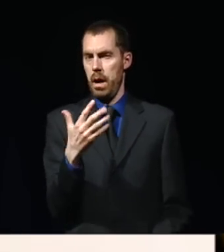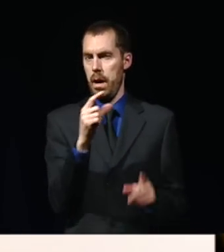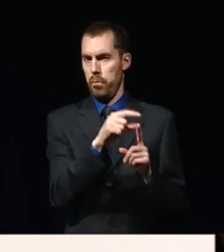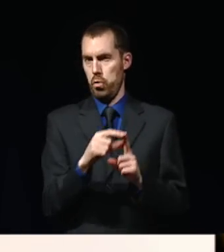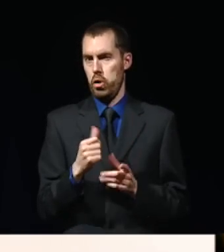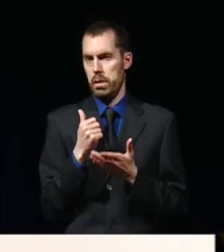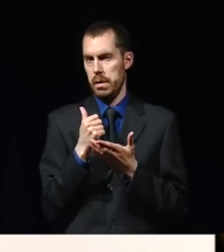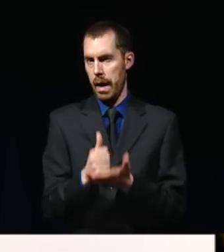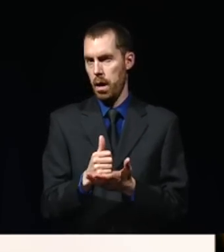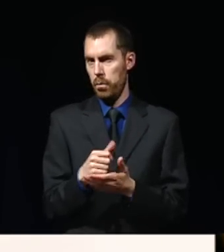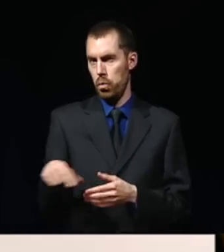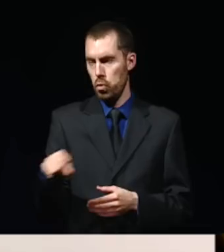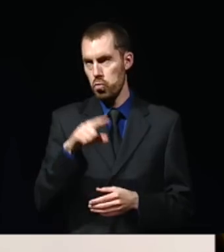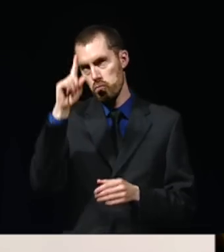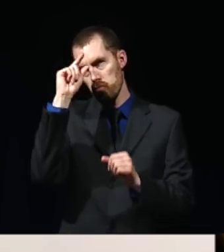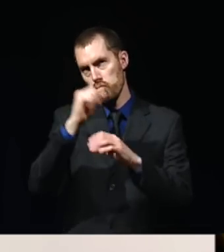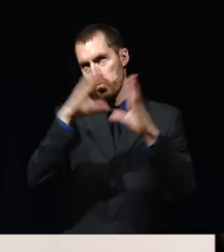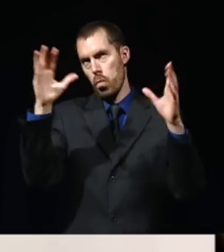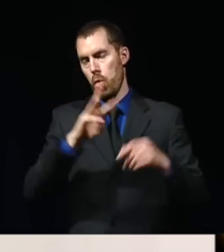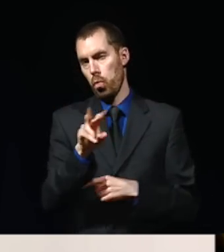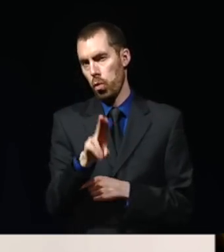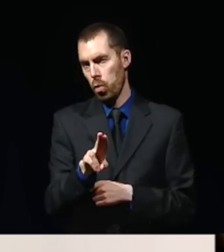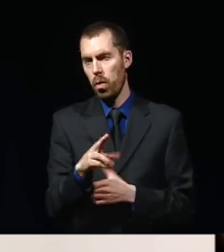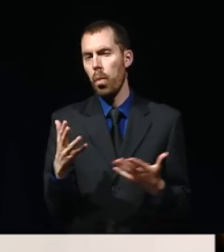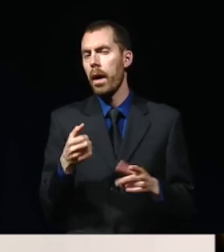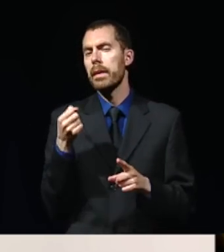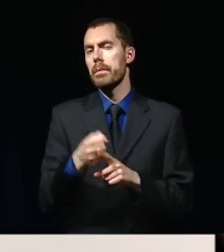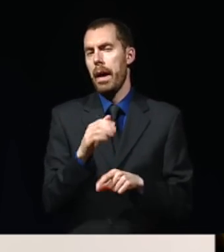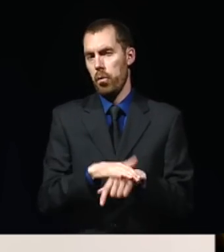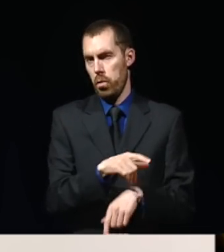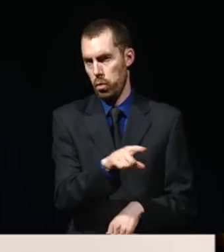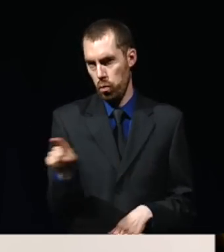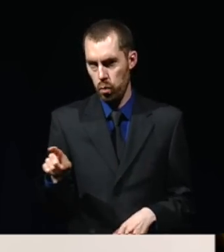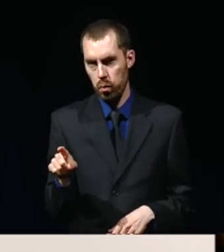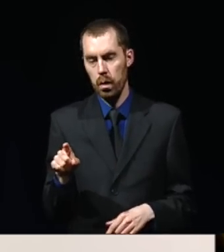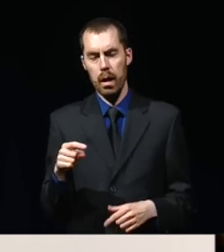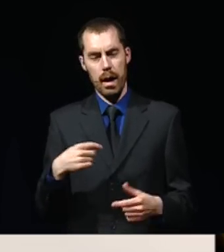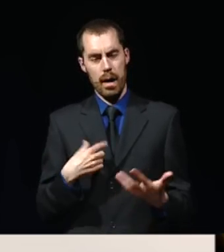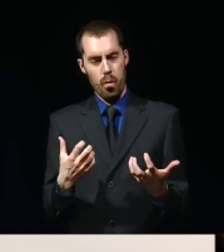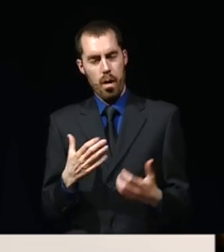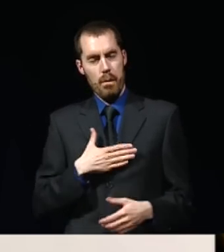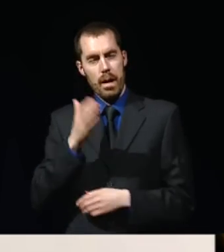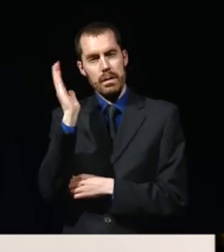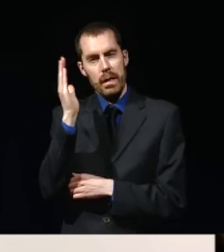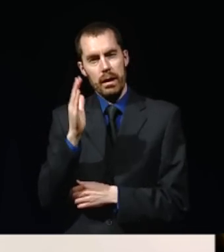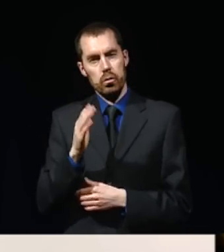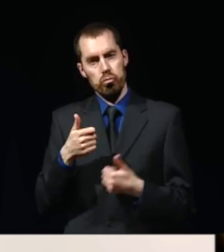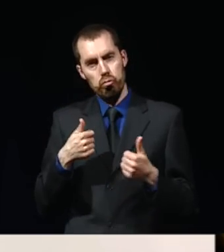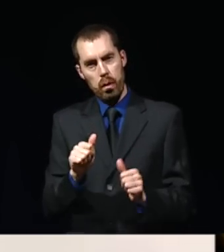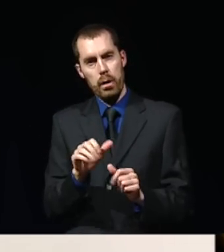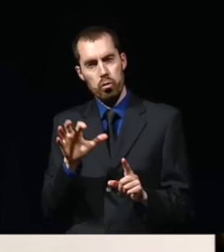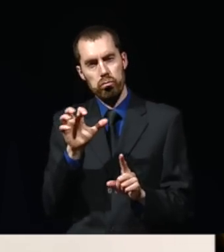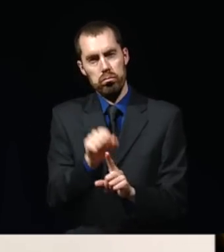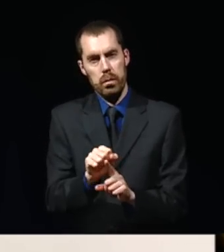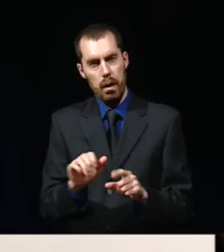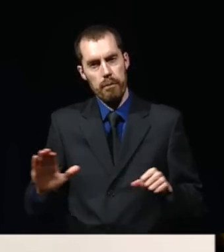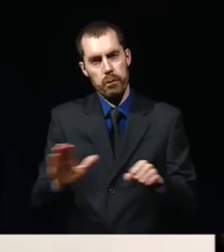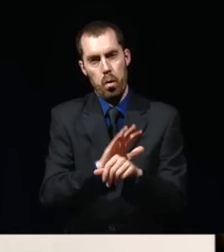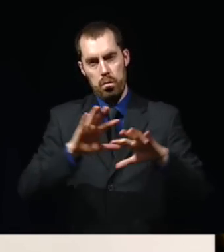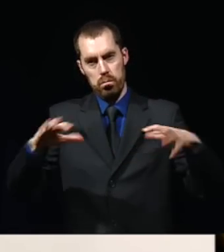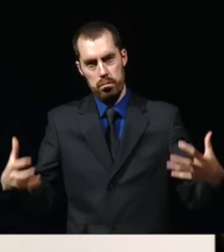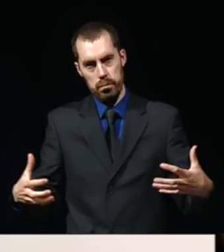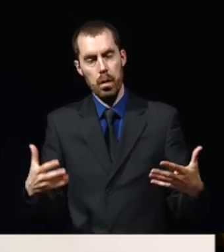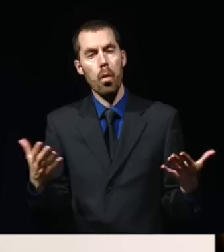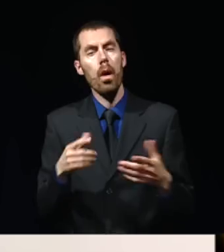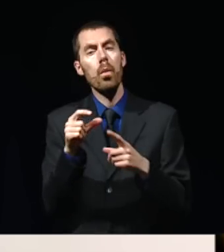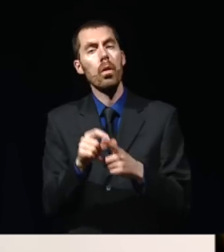what impact has WU made on you? I want this speech to embody our collective class as a whole. What do you think the most common word to come to mind